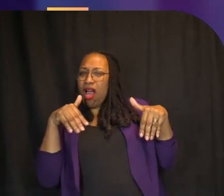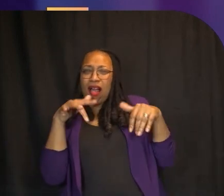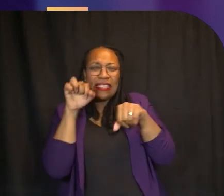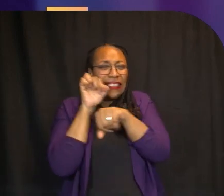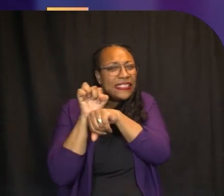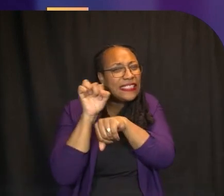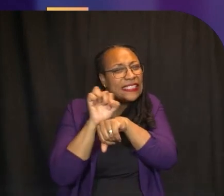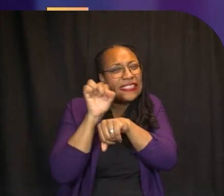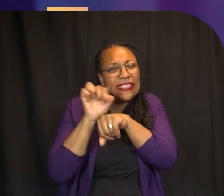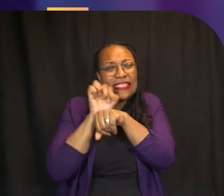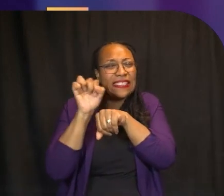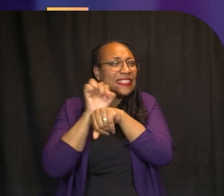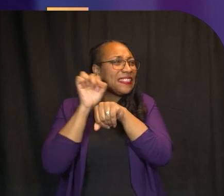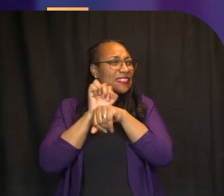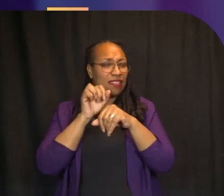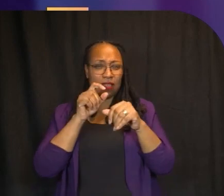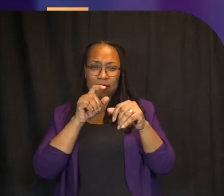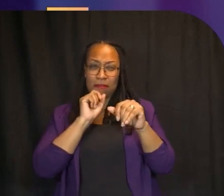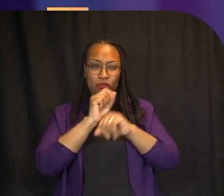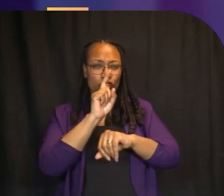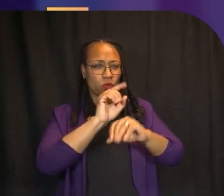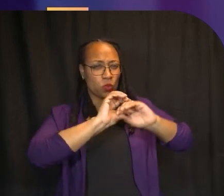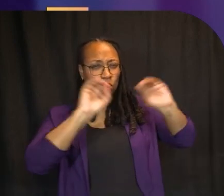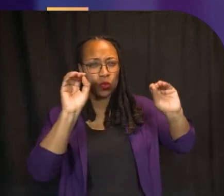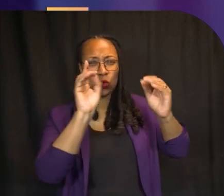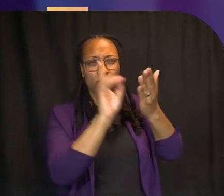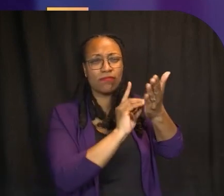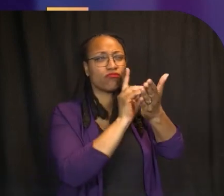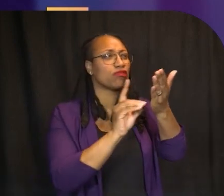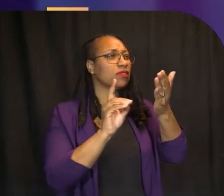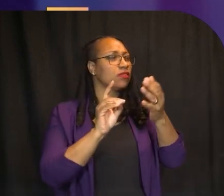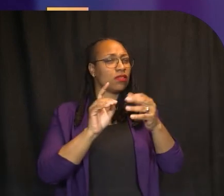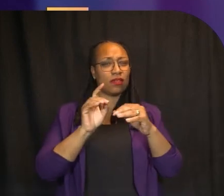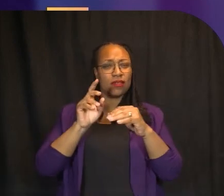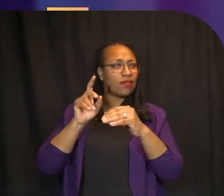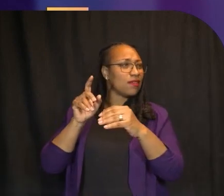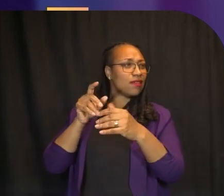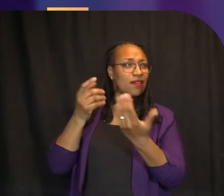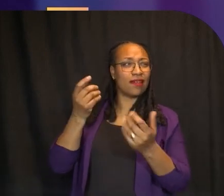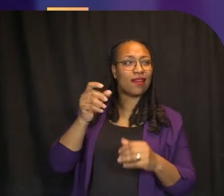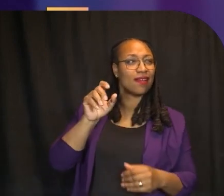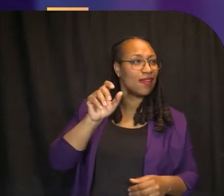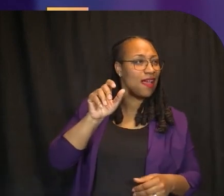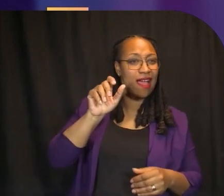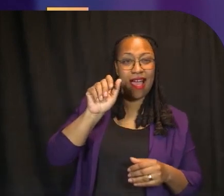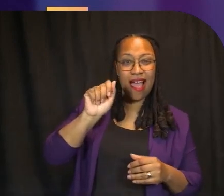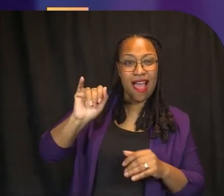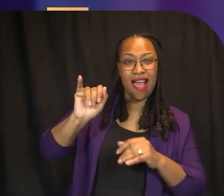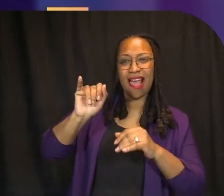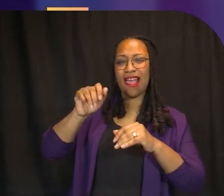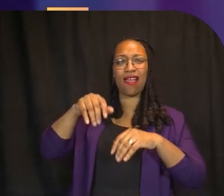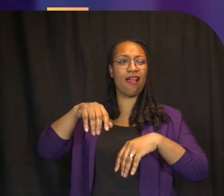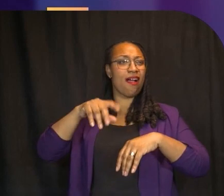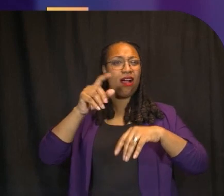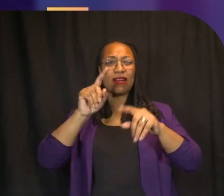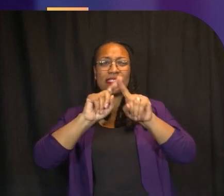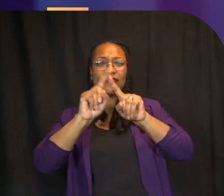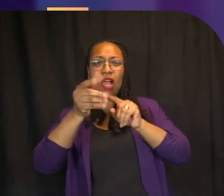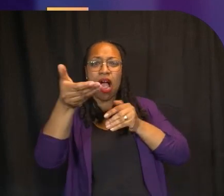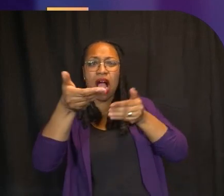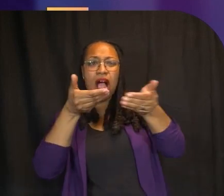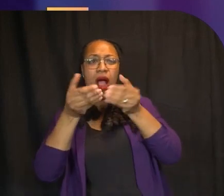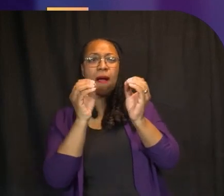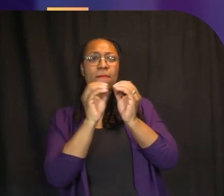intelligence, particularly in hiring, and has embarked upon efforts to get public interest and government organizations to be